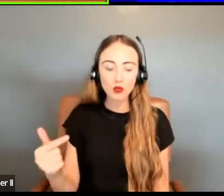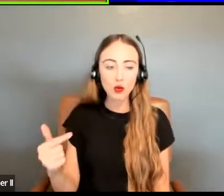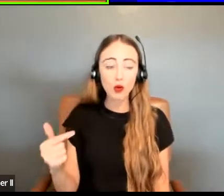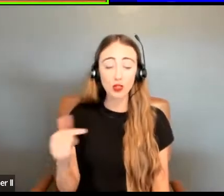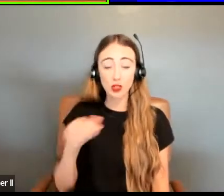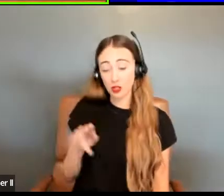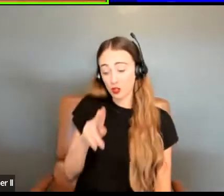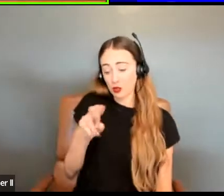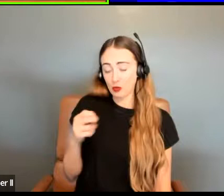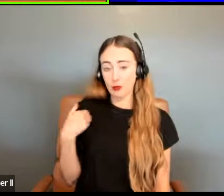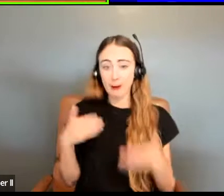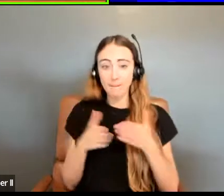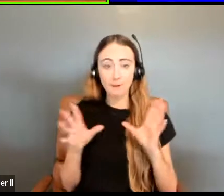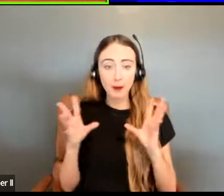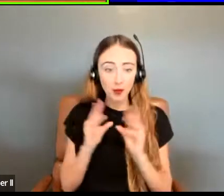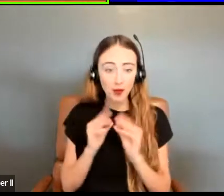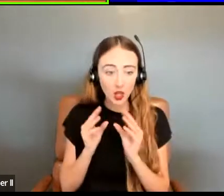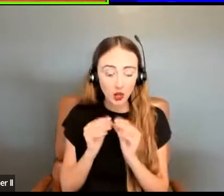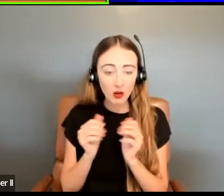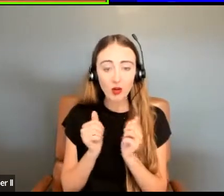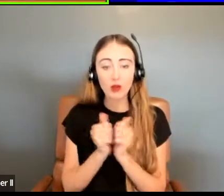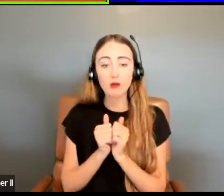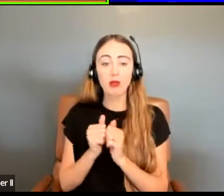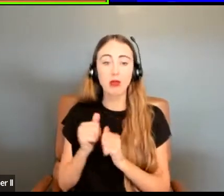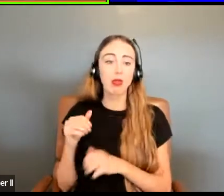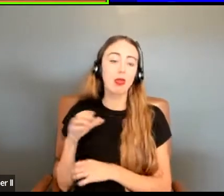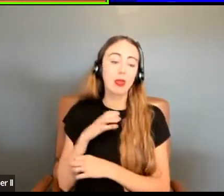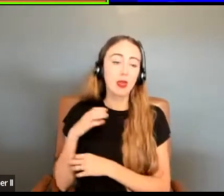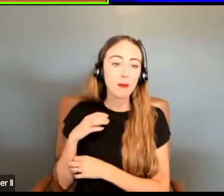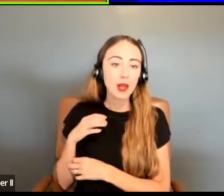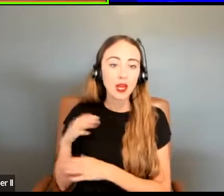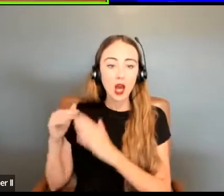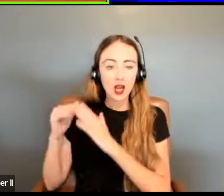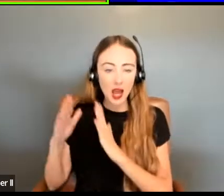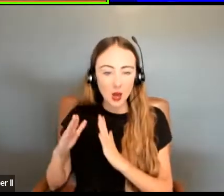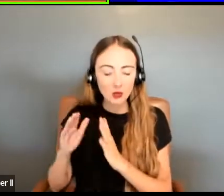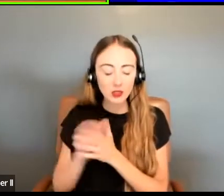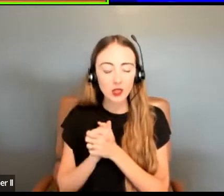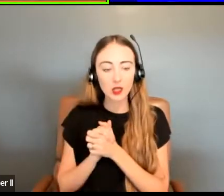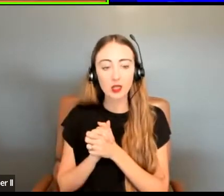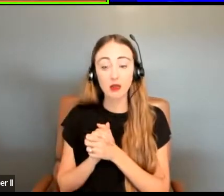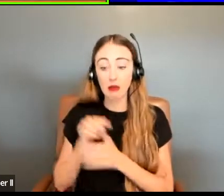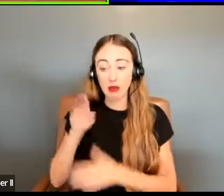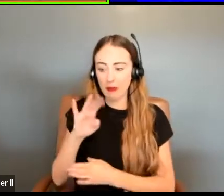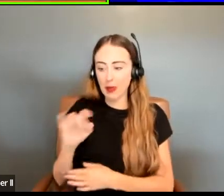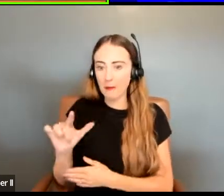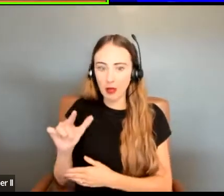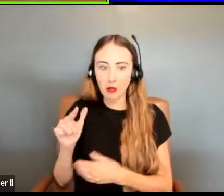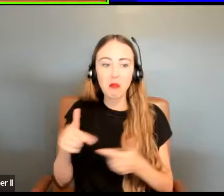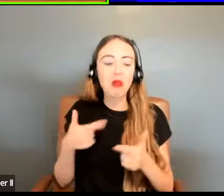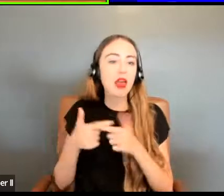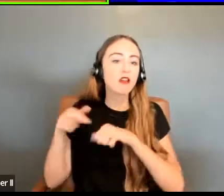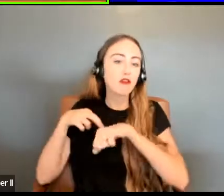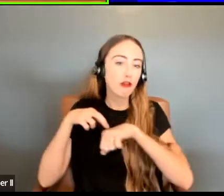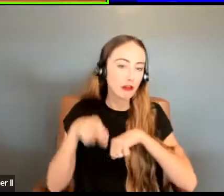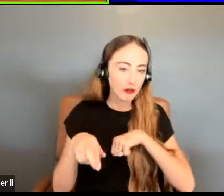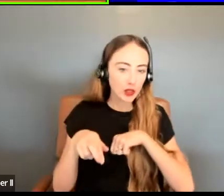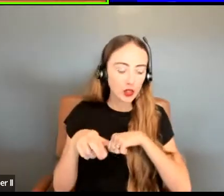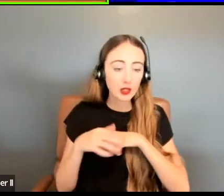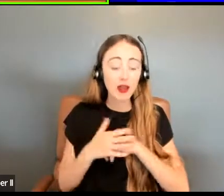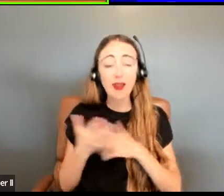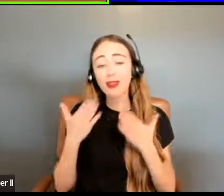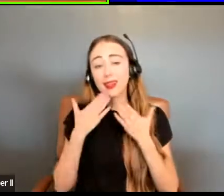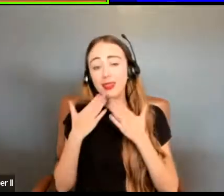June, we held a public hearing with the Committee on Housing and Executive Administration, to which the bill was sequentially referred. I'd like to